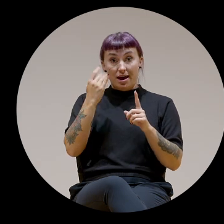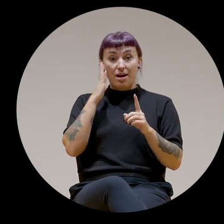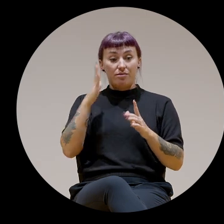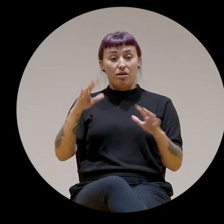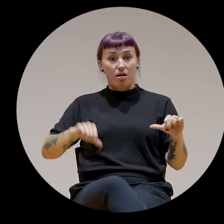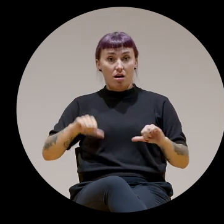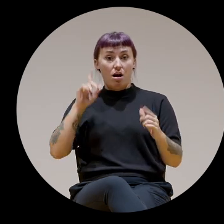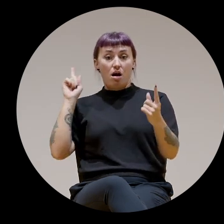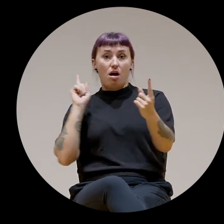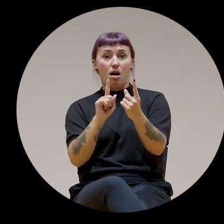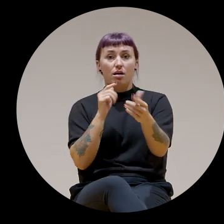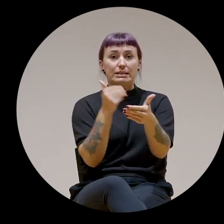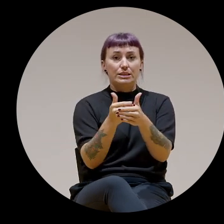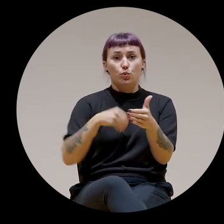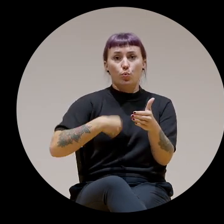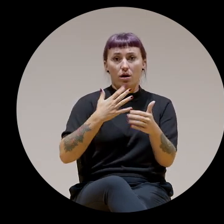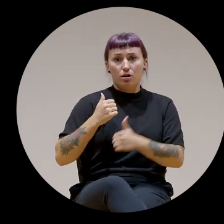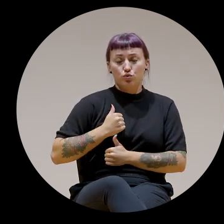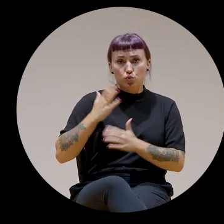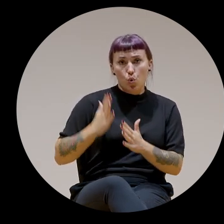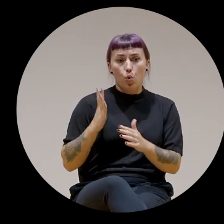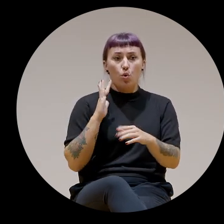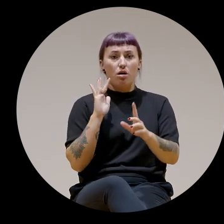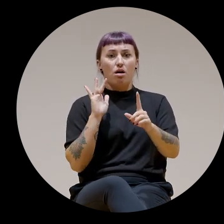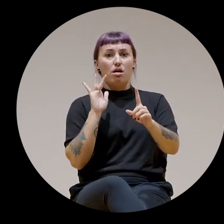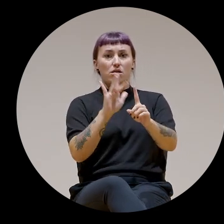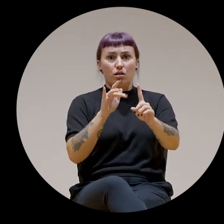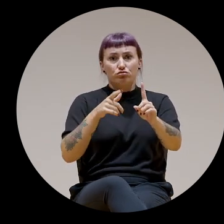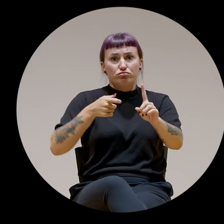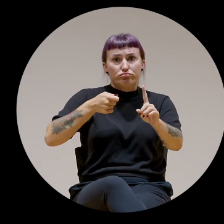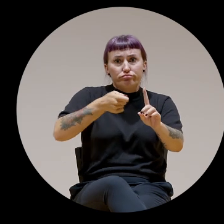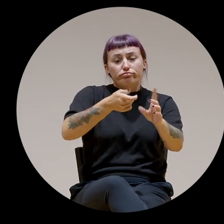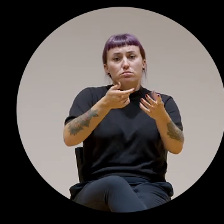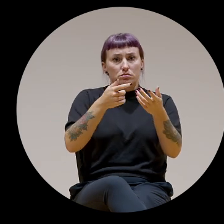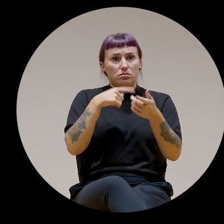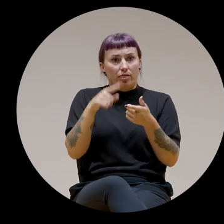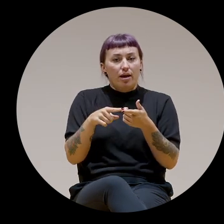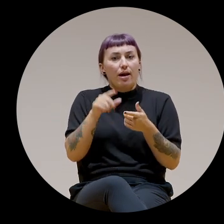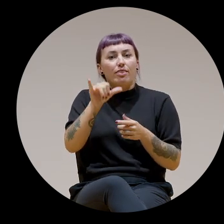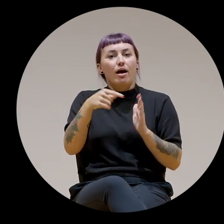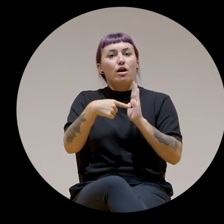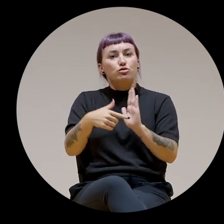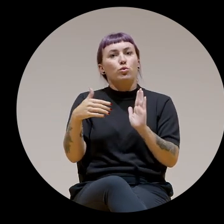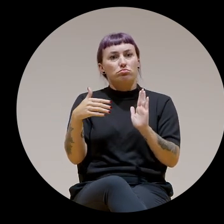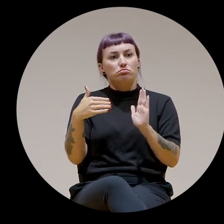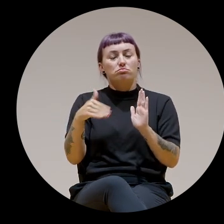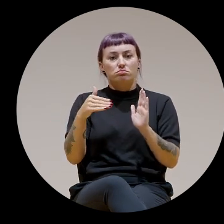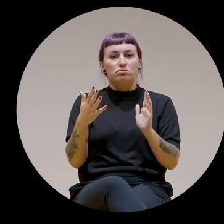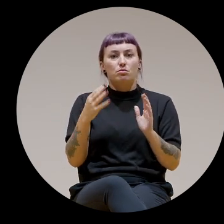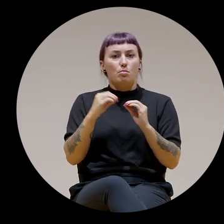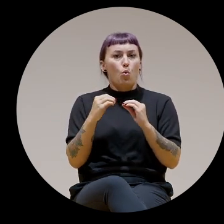ride toward that white soldier and touch them with a lance, then, that showed that they